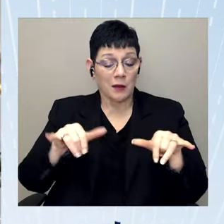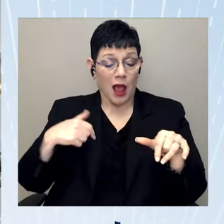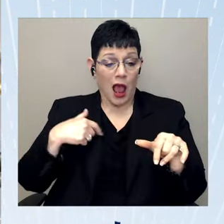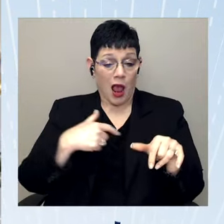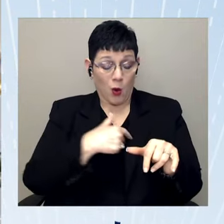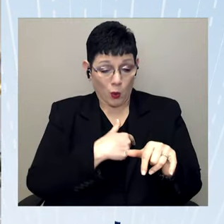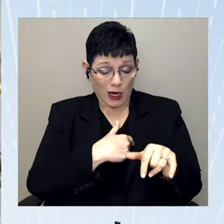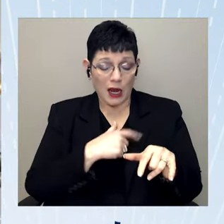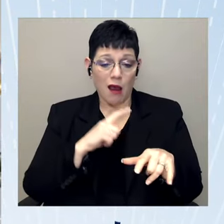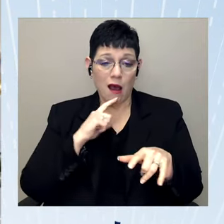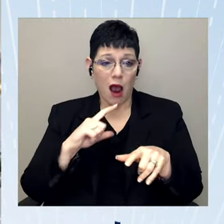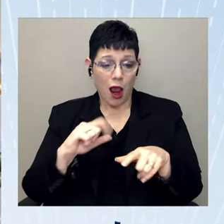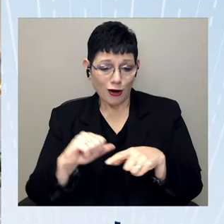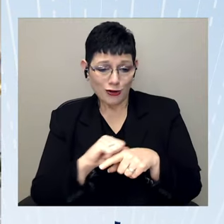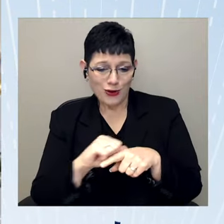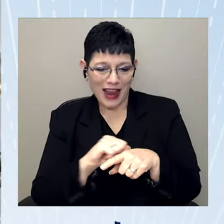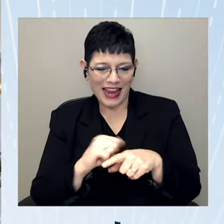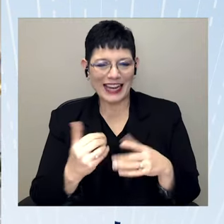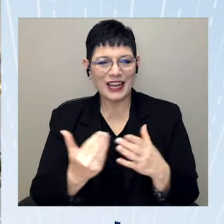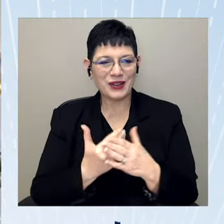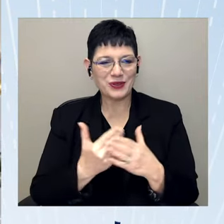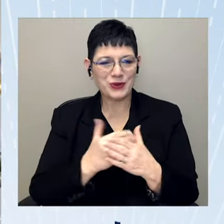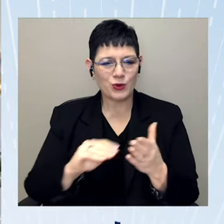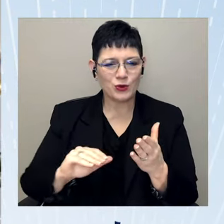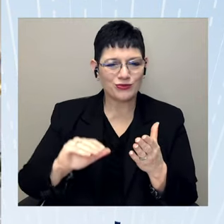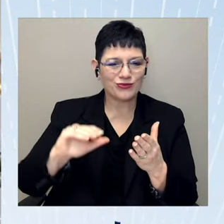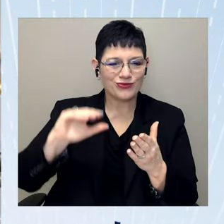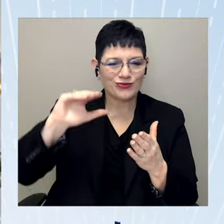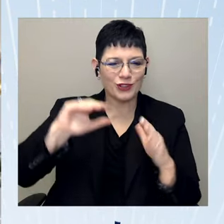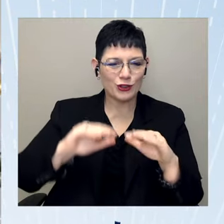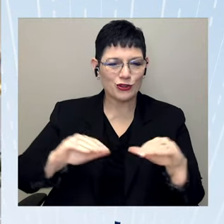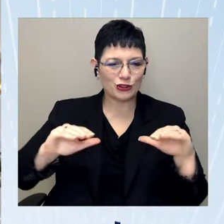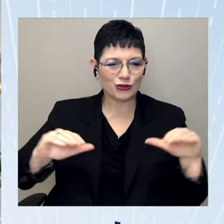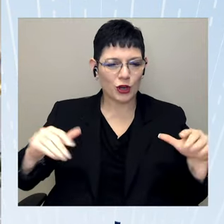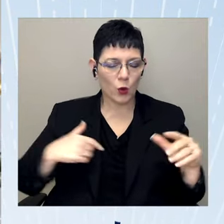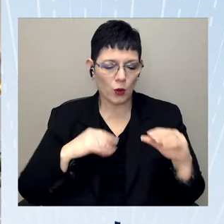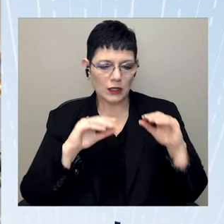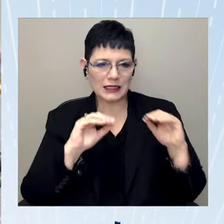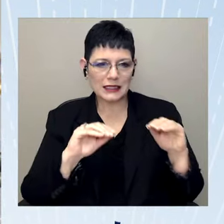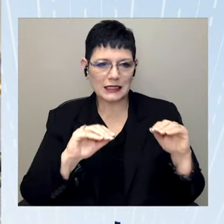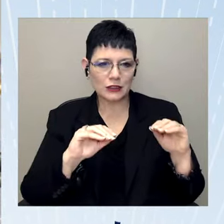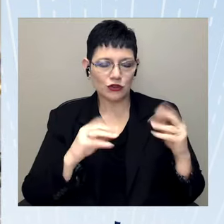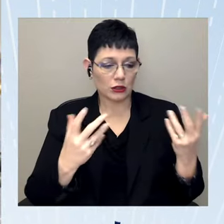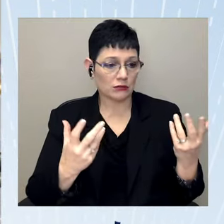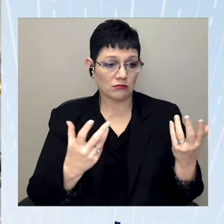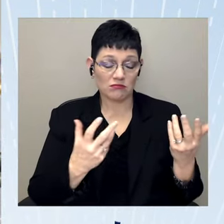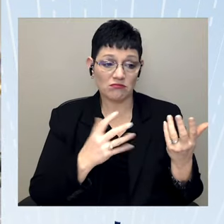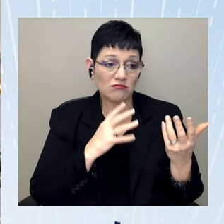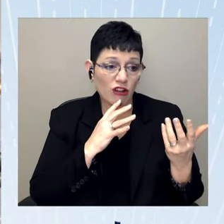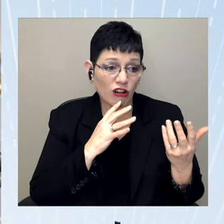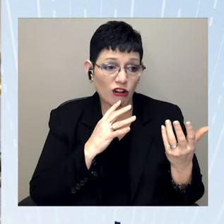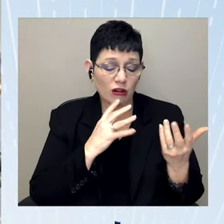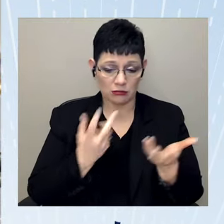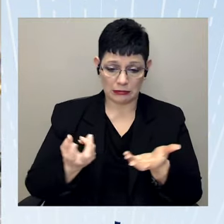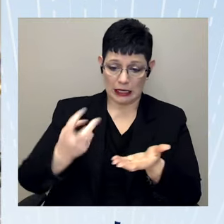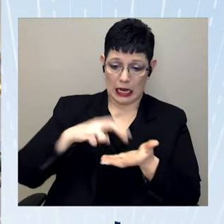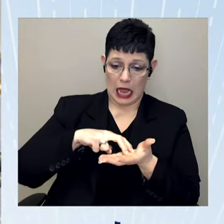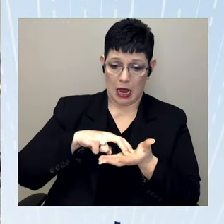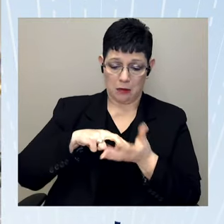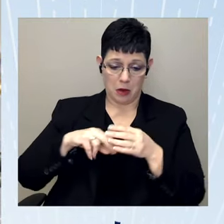up tomorrow's leaders. We are teaching the children to talk, stand,